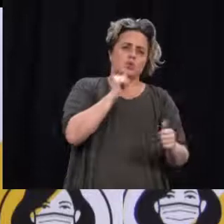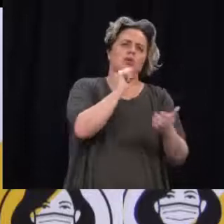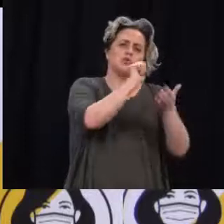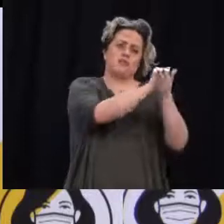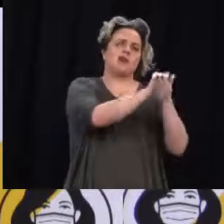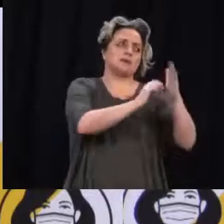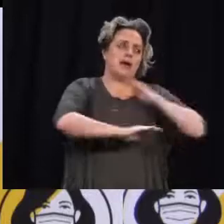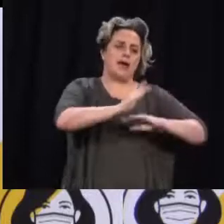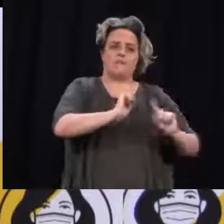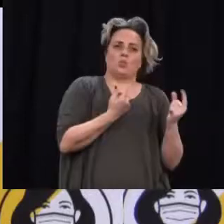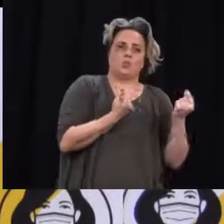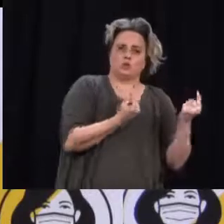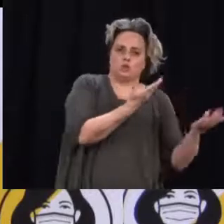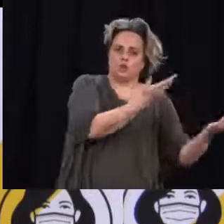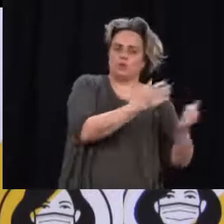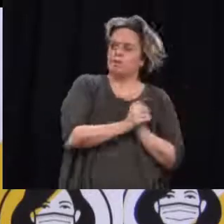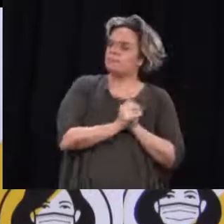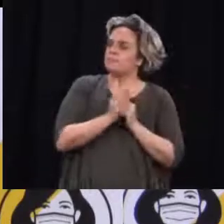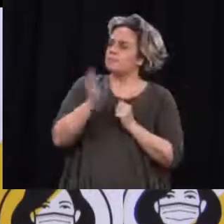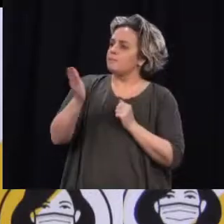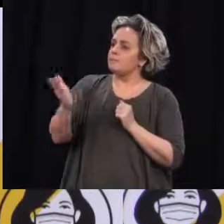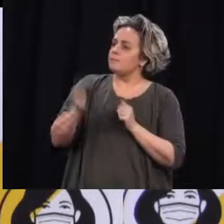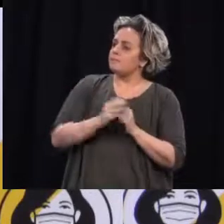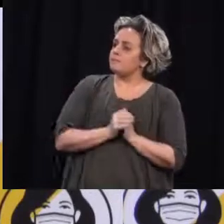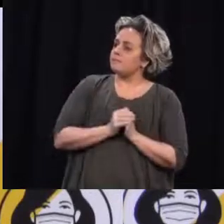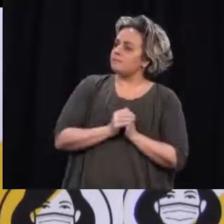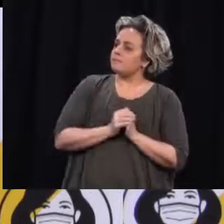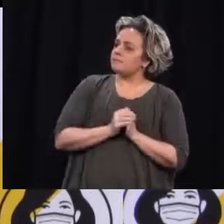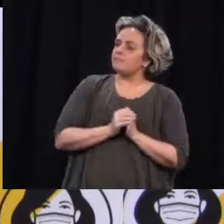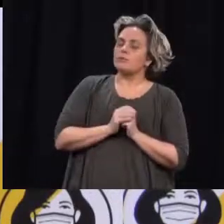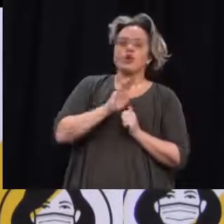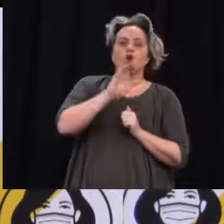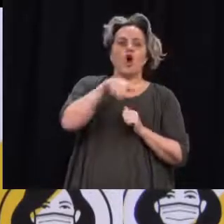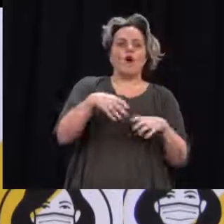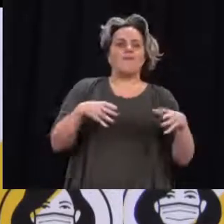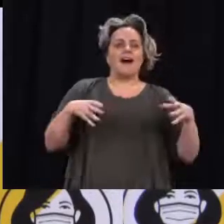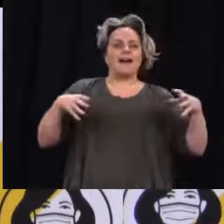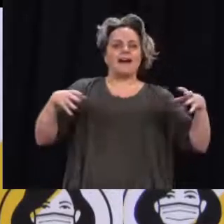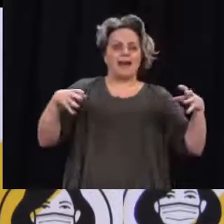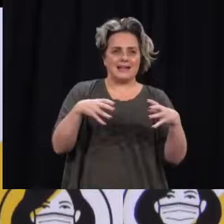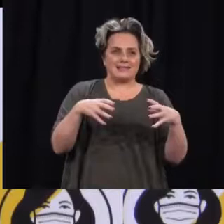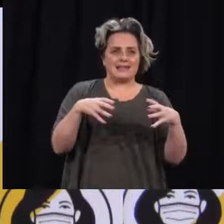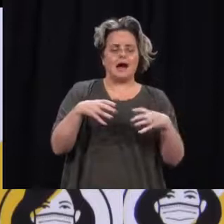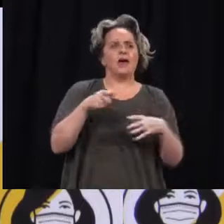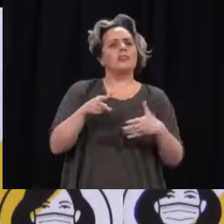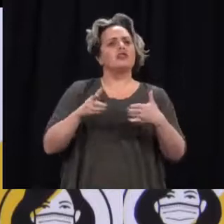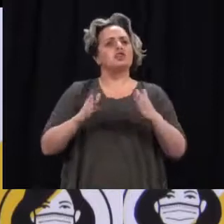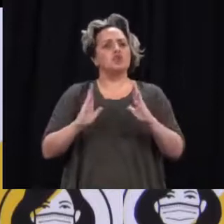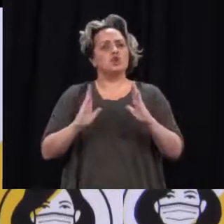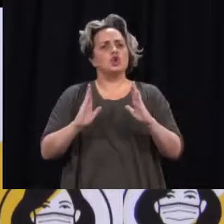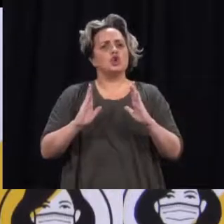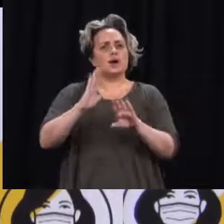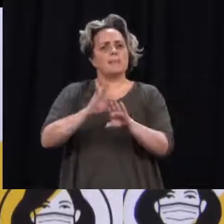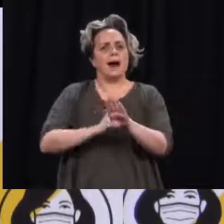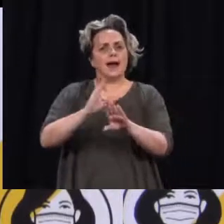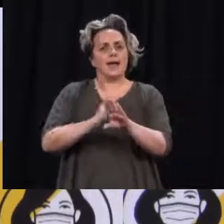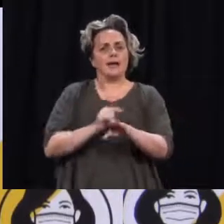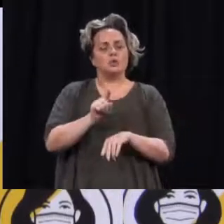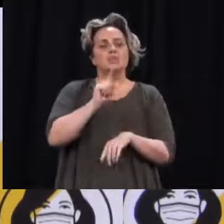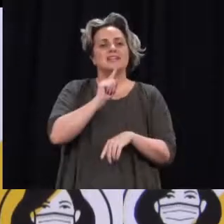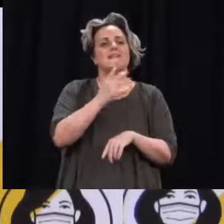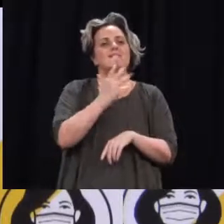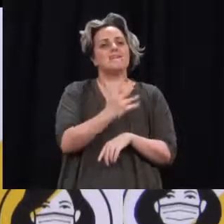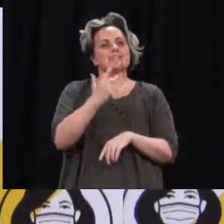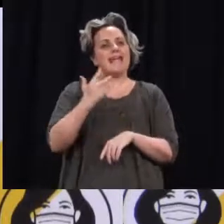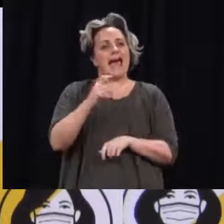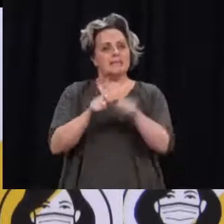Hello. Dr. Nice to Bloomfield, see you. on the clusters, the church cluster that you referred to, about 58 people in